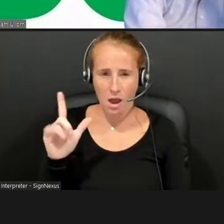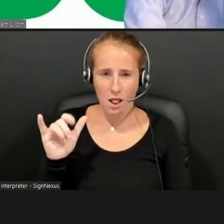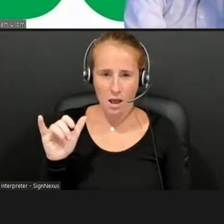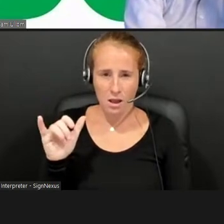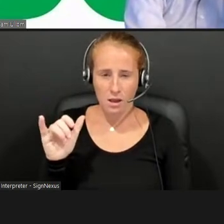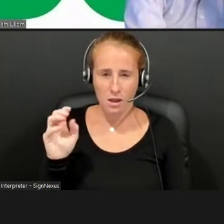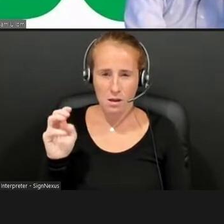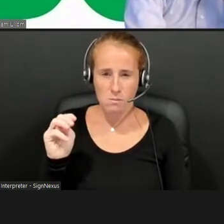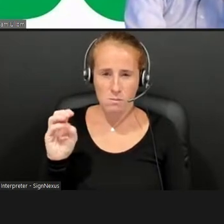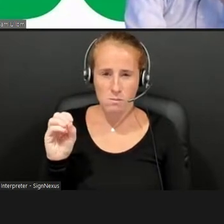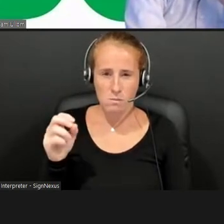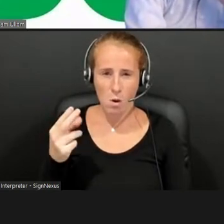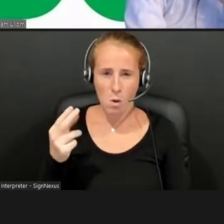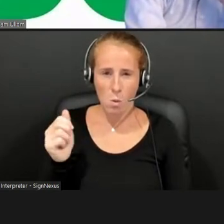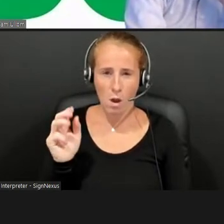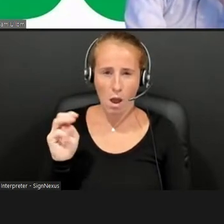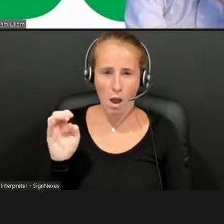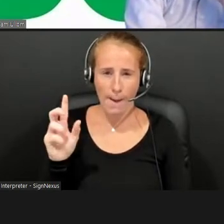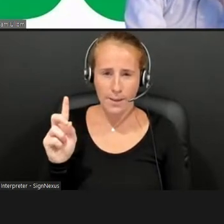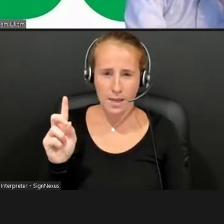Muhammad Islam